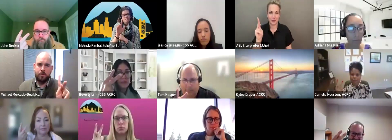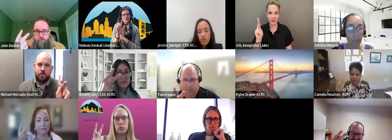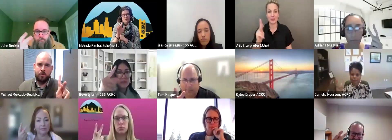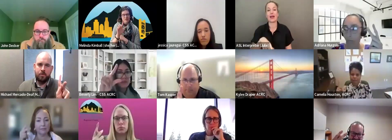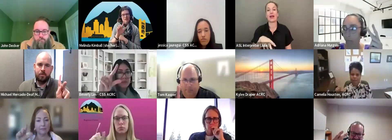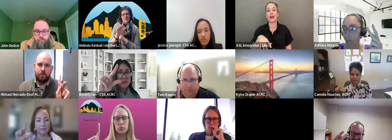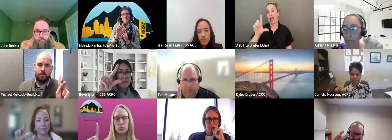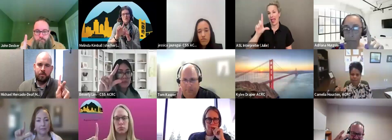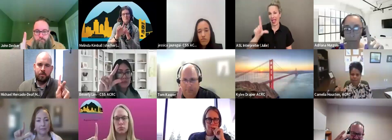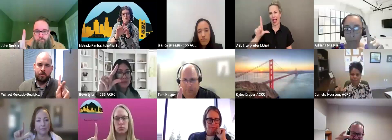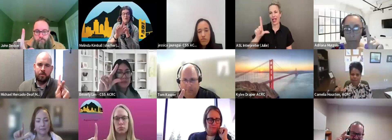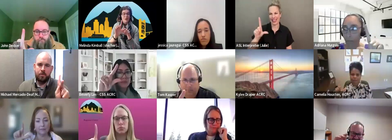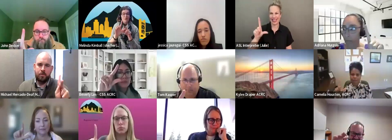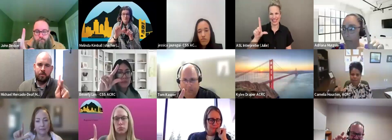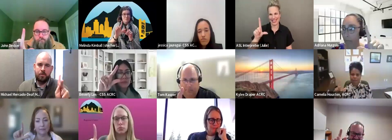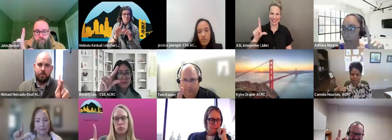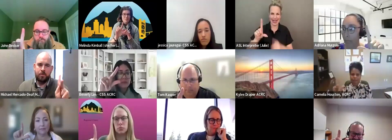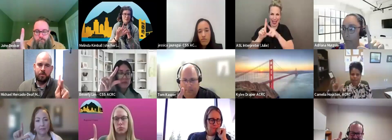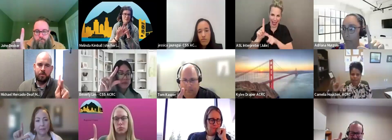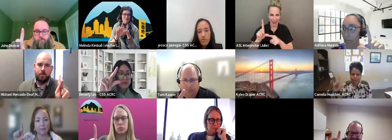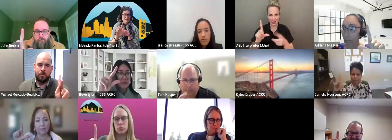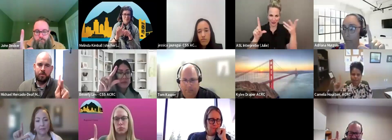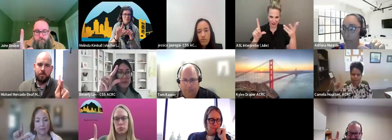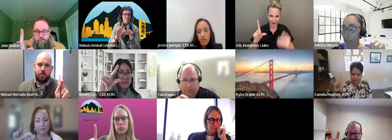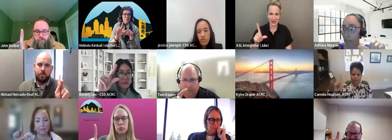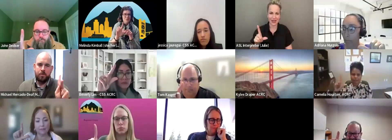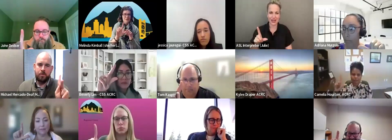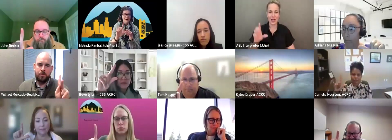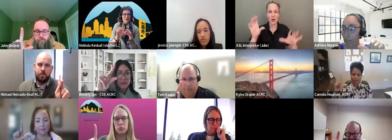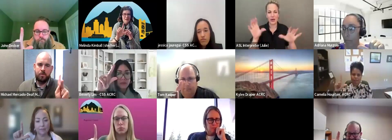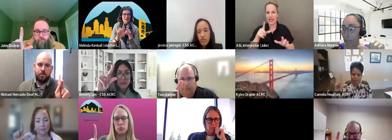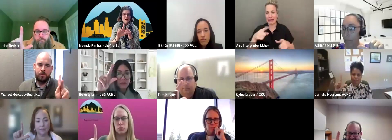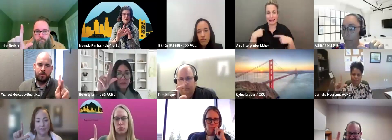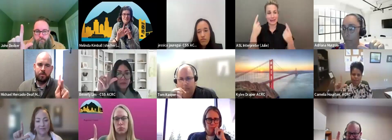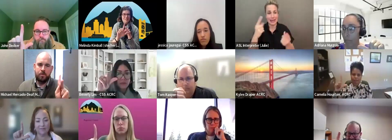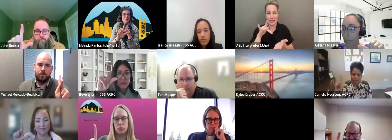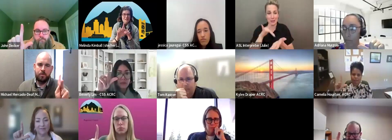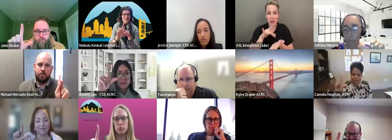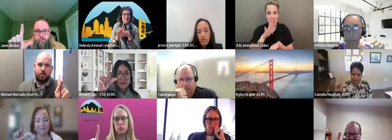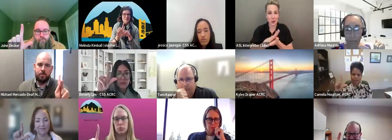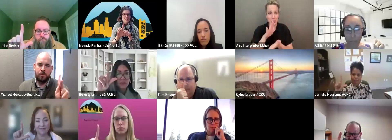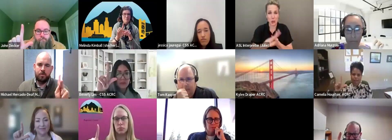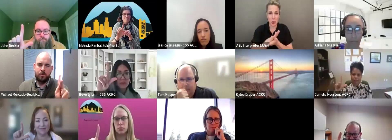L, you're going to make the letter L. We've done this since middle school, and